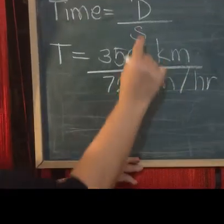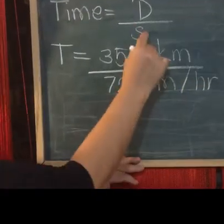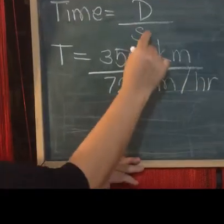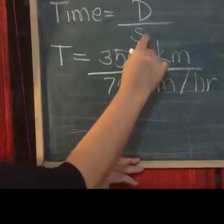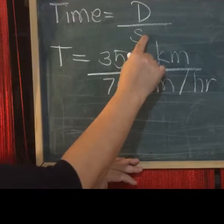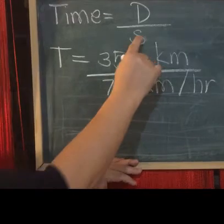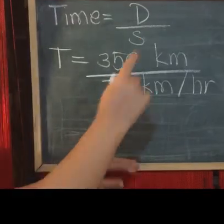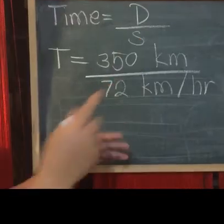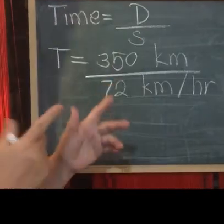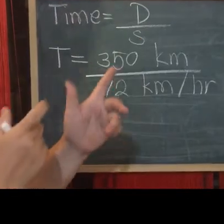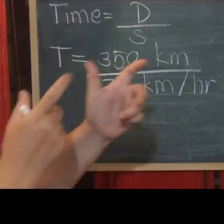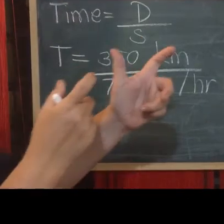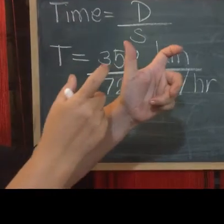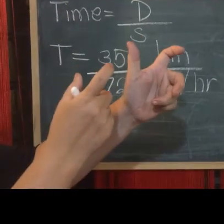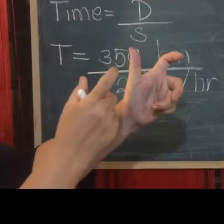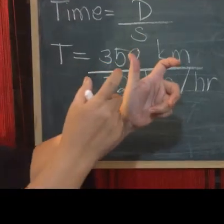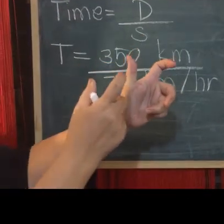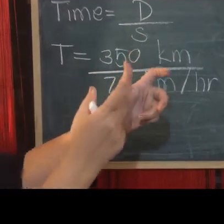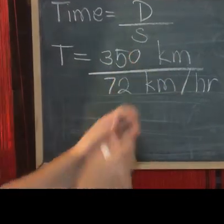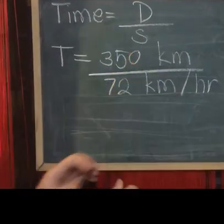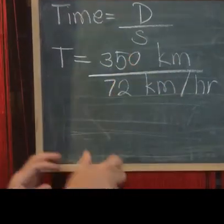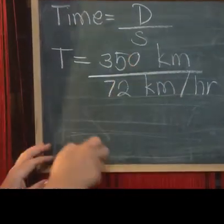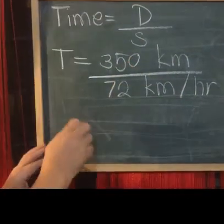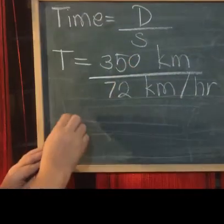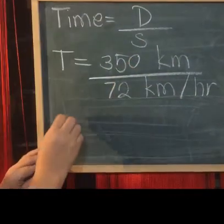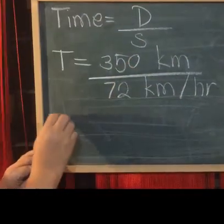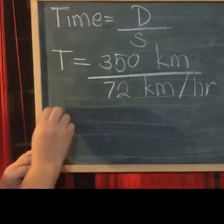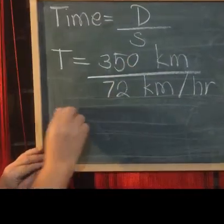this is now the speed.